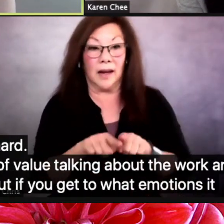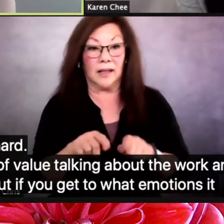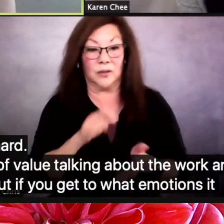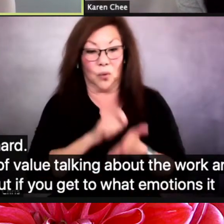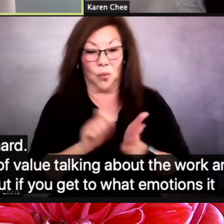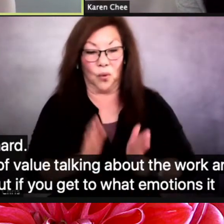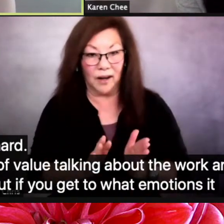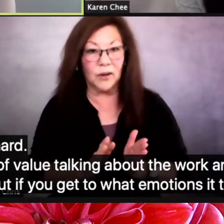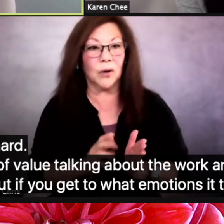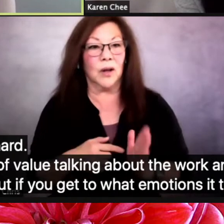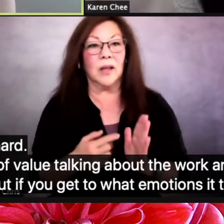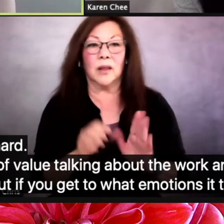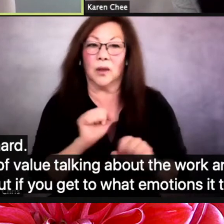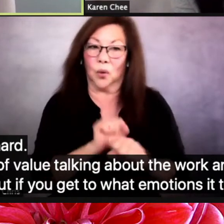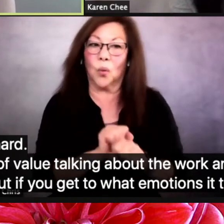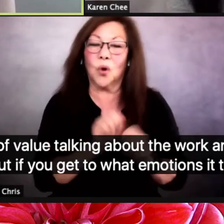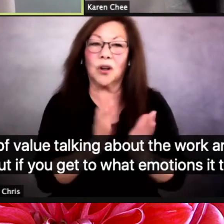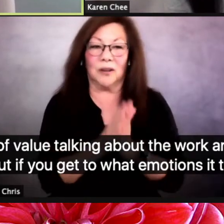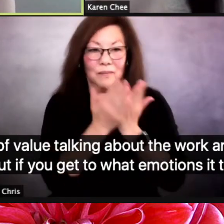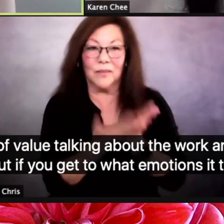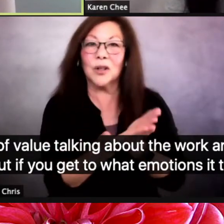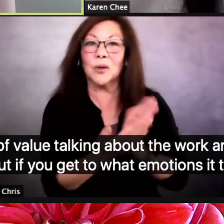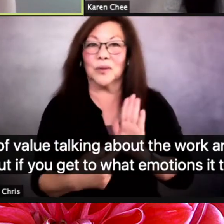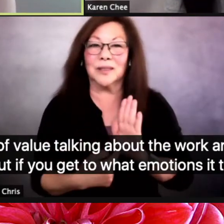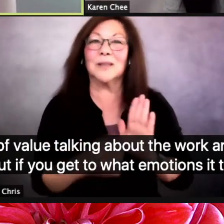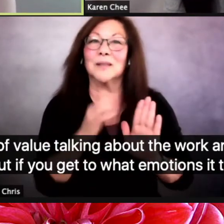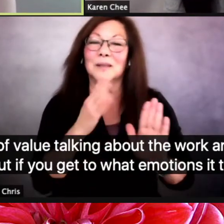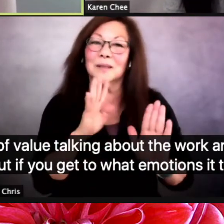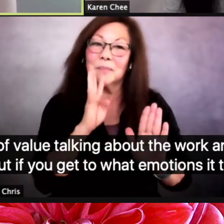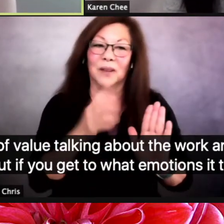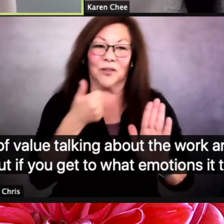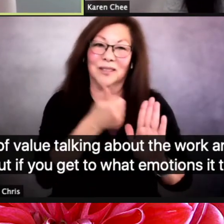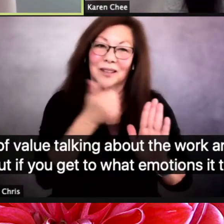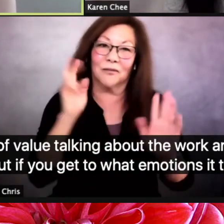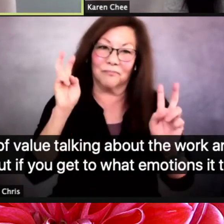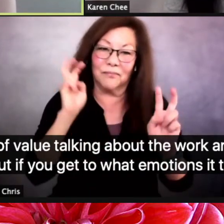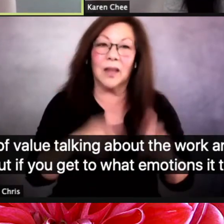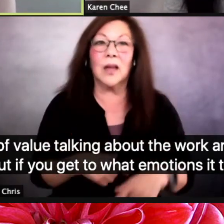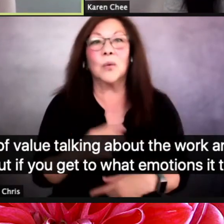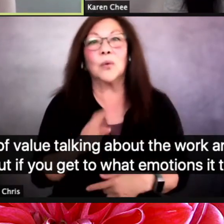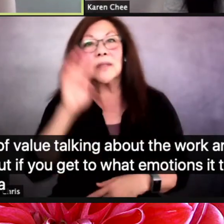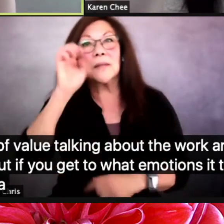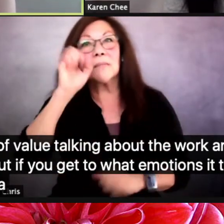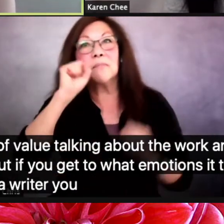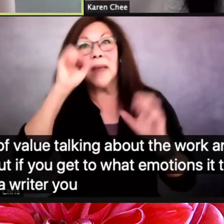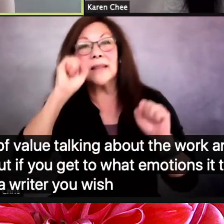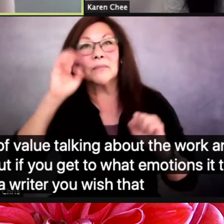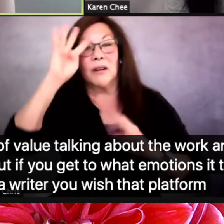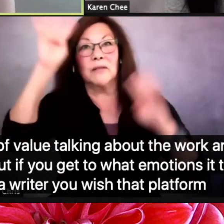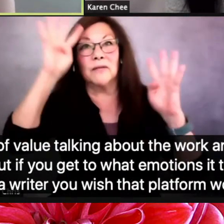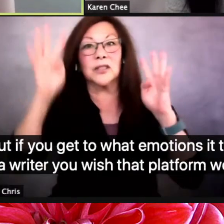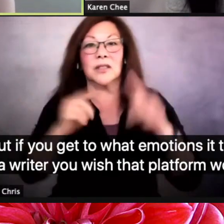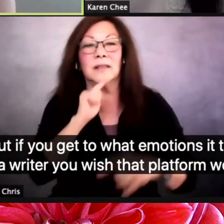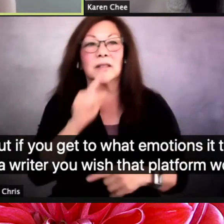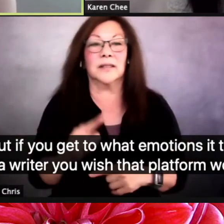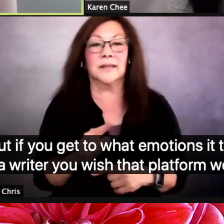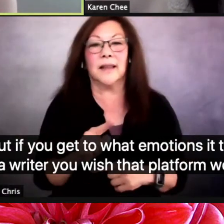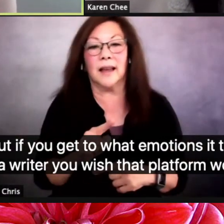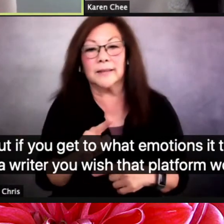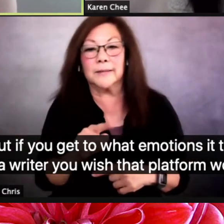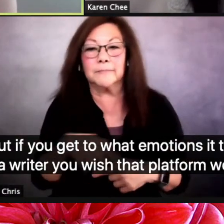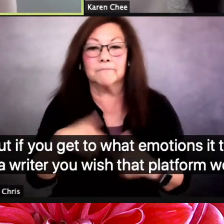part of the work would speak for itself, right? There's something, I think what is amazing about fiction is there is this kind of ineffable